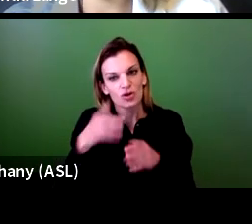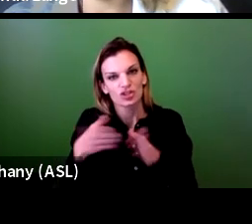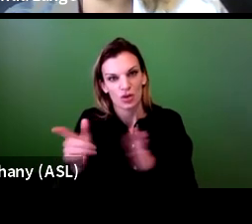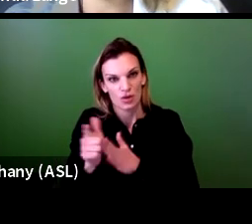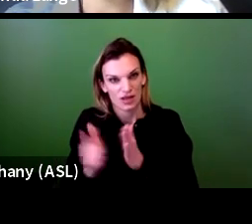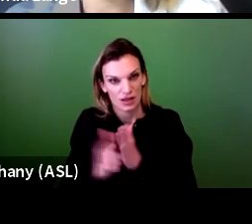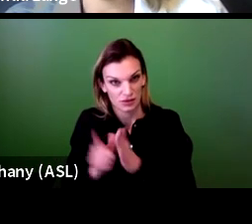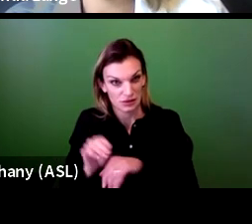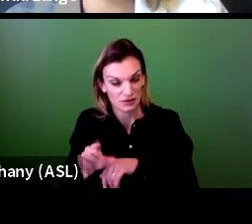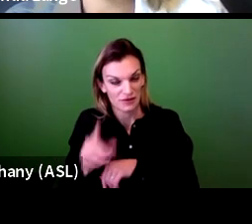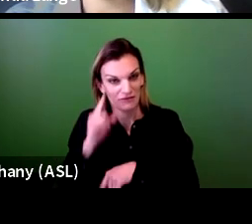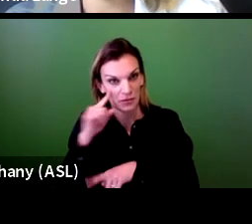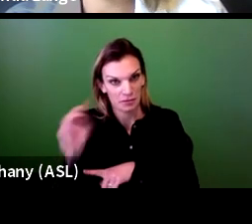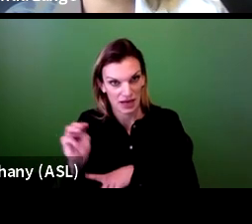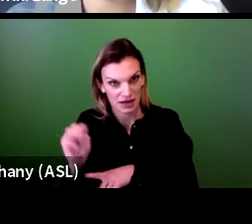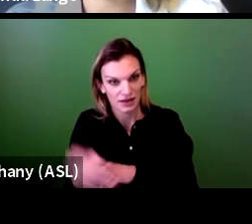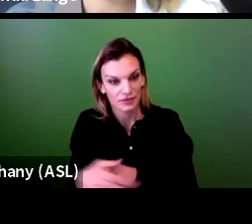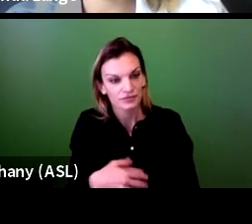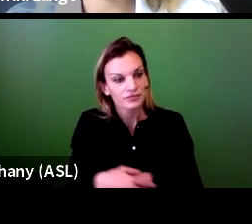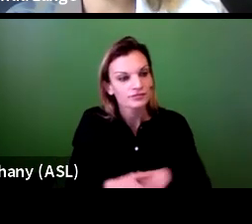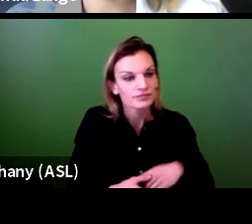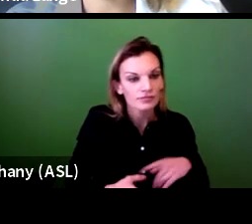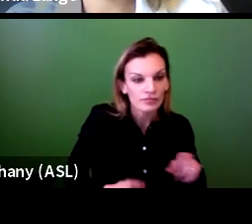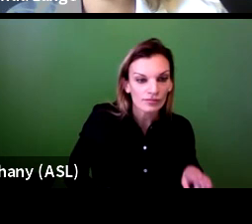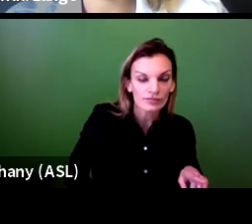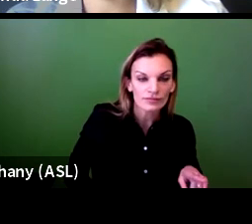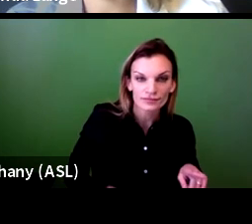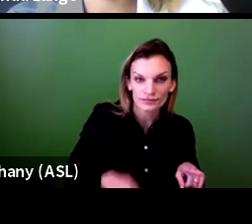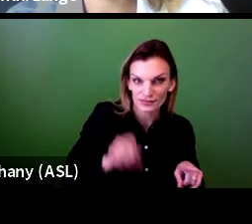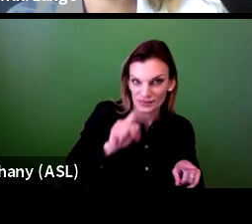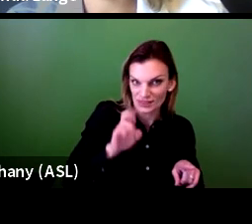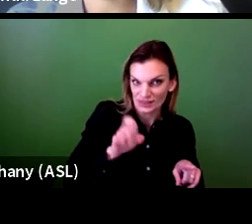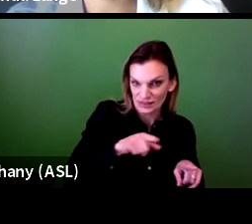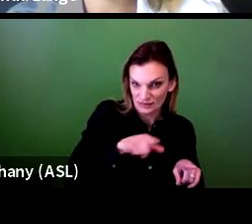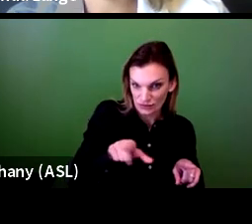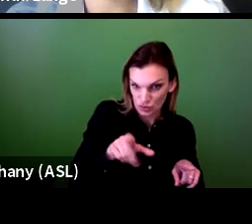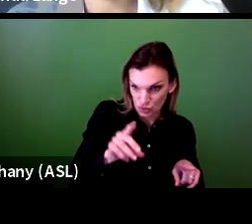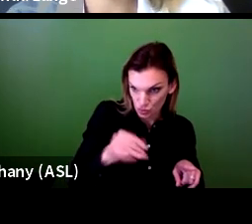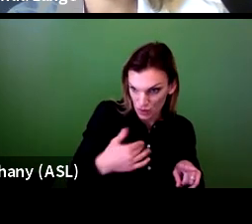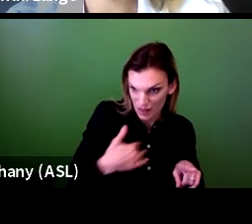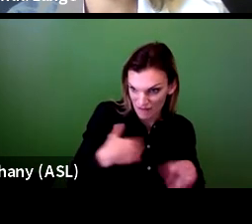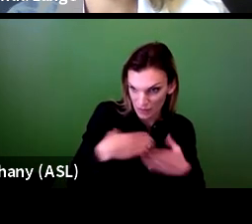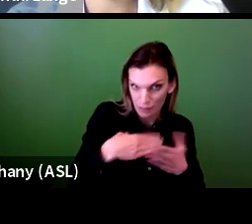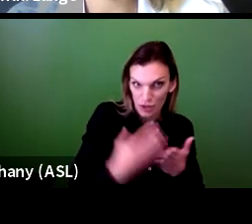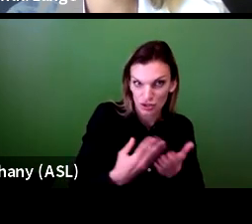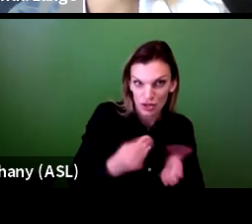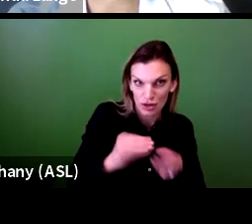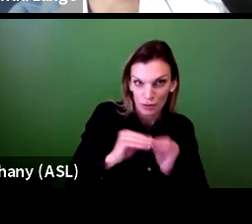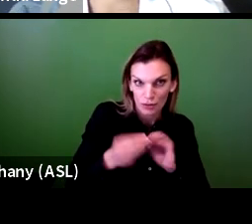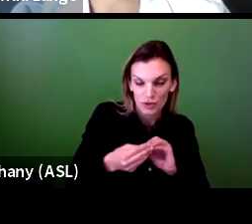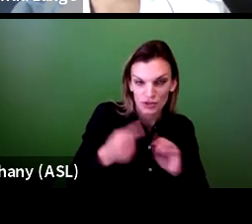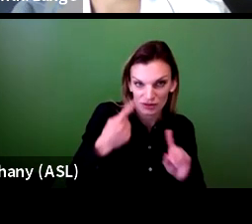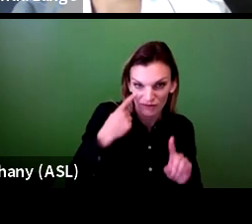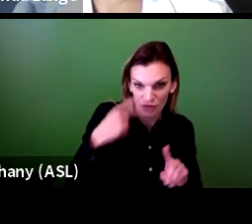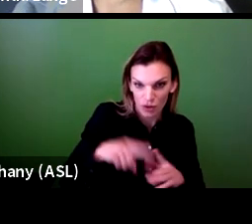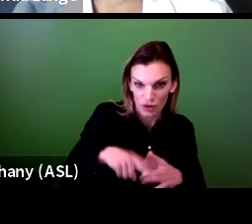Monday. And do you have the budget numbers that were given out to at the start of the